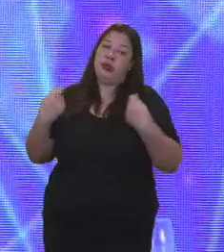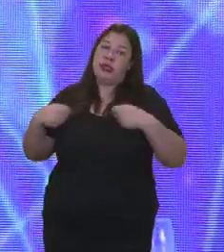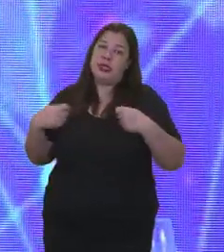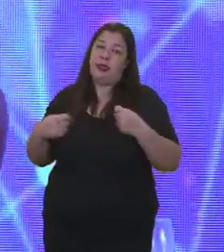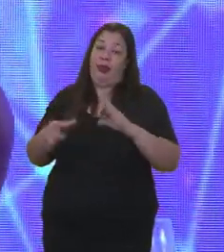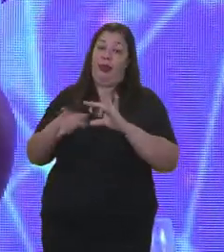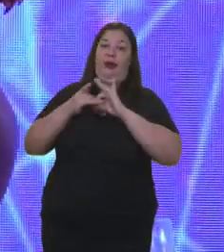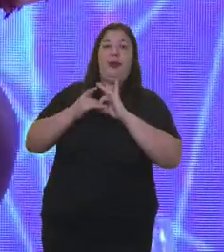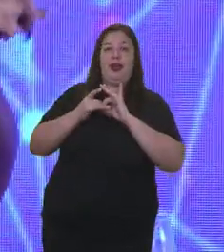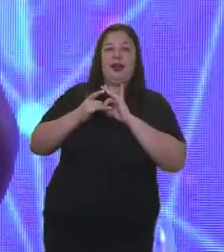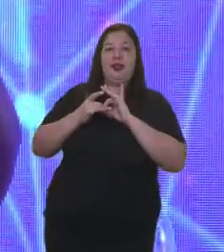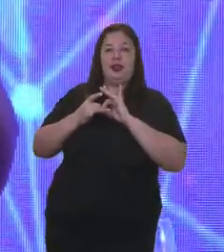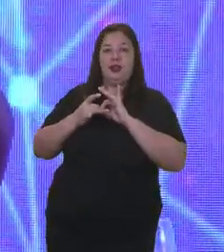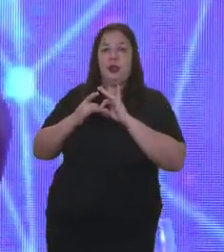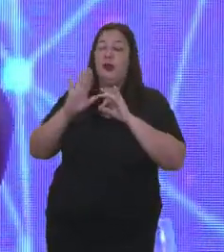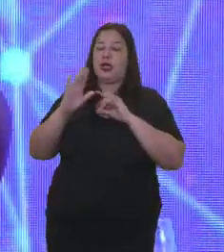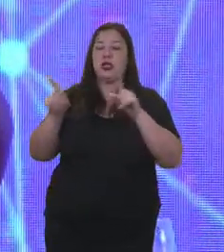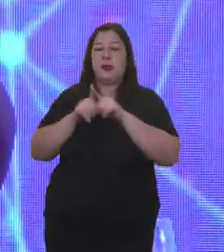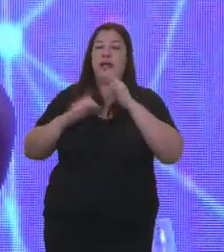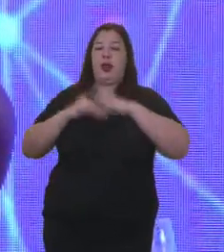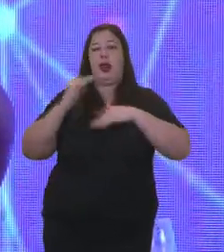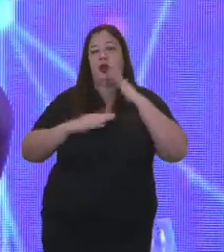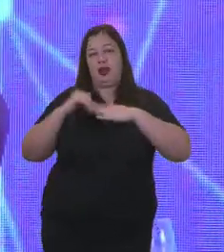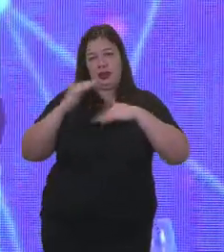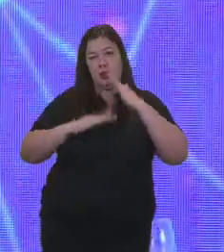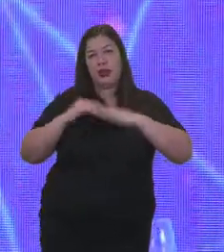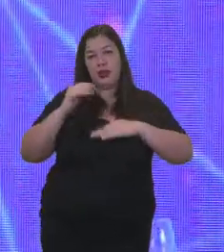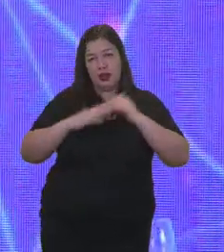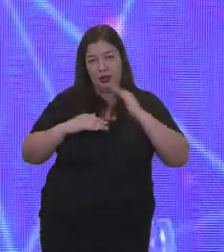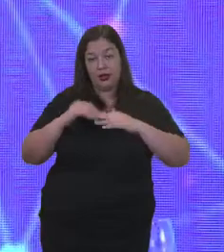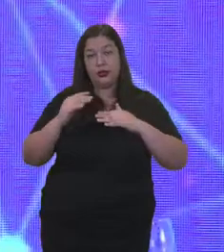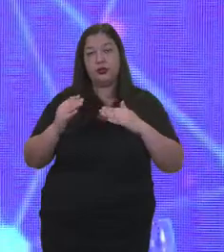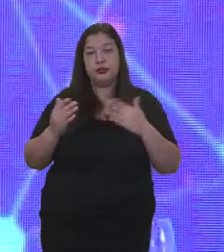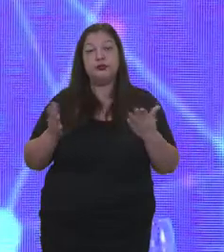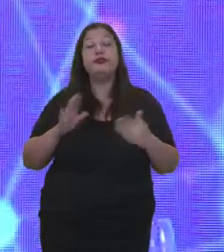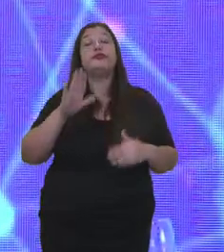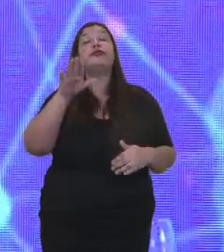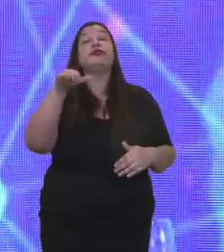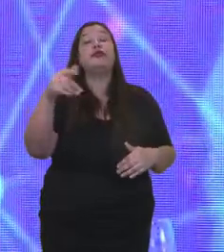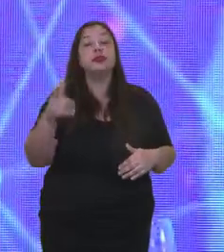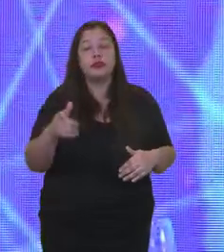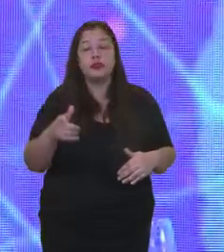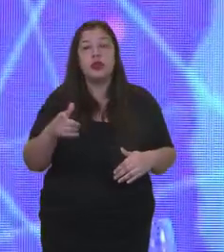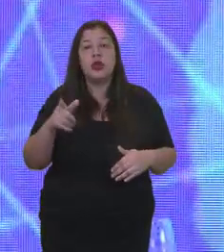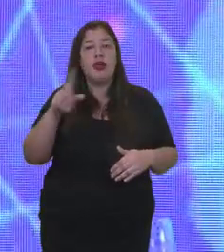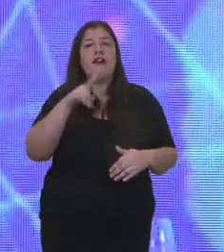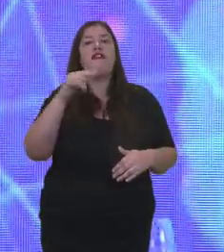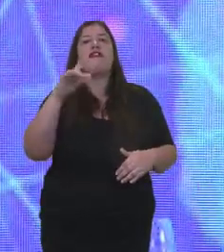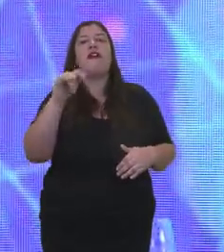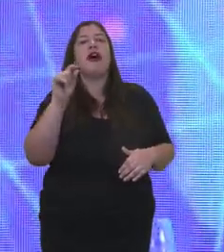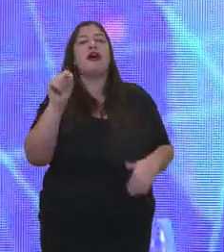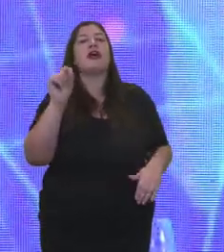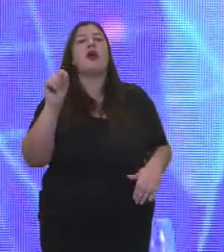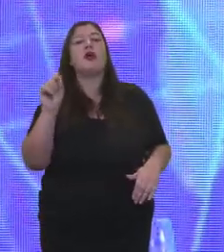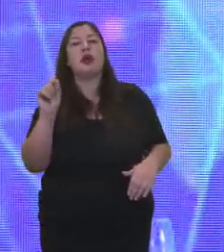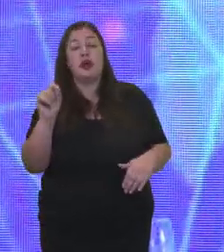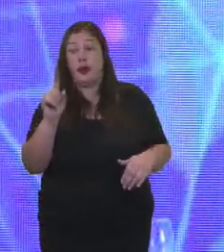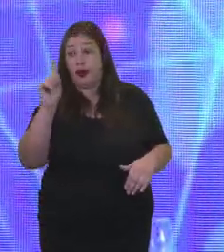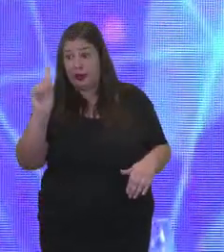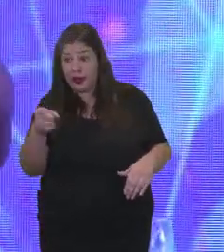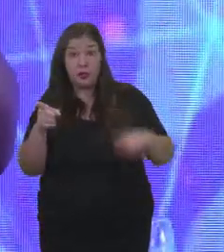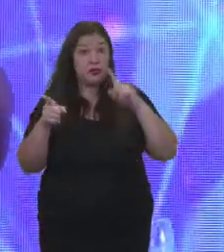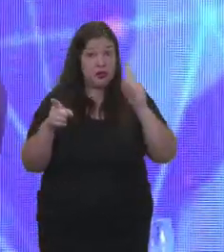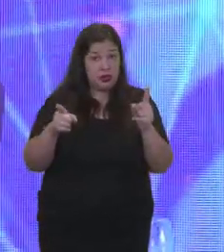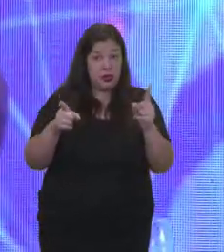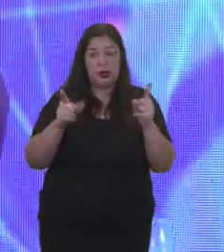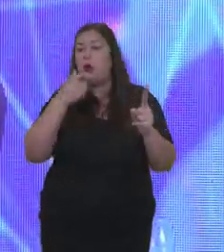who put me there. So I count on allies, I count on talent as well. I count on people saying, look, the same seat is for you